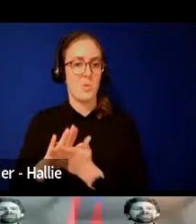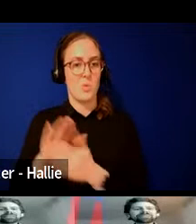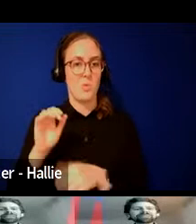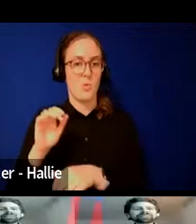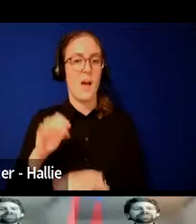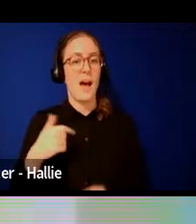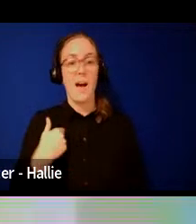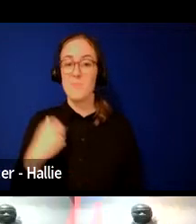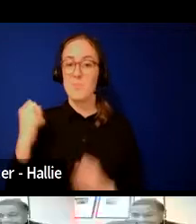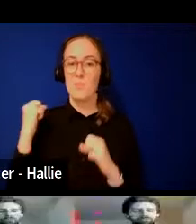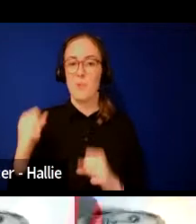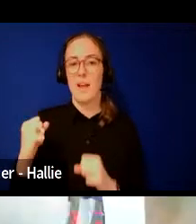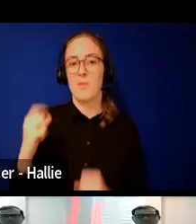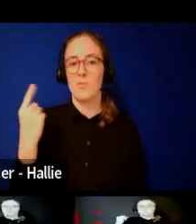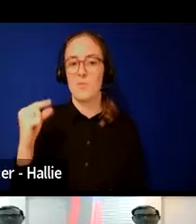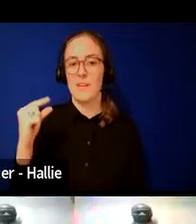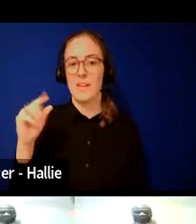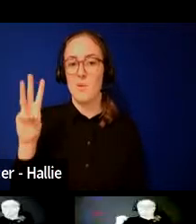Green Wave.